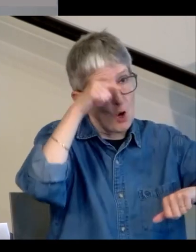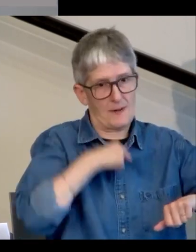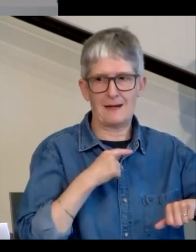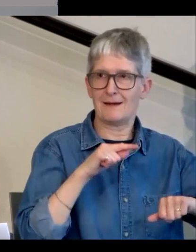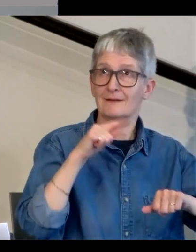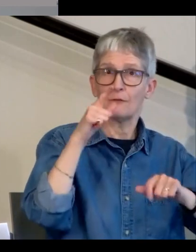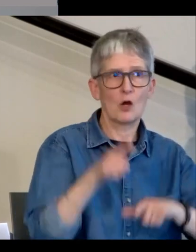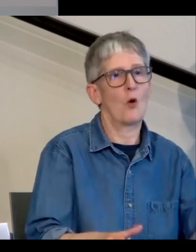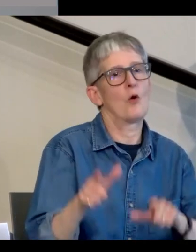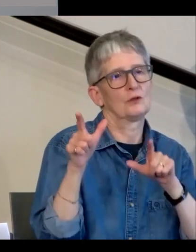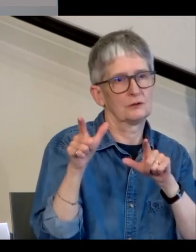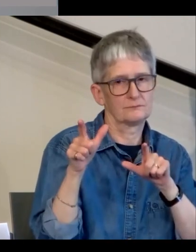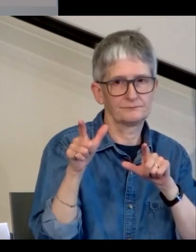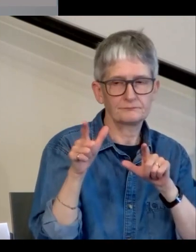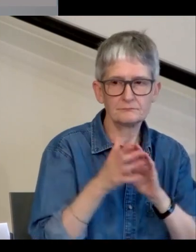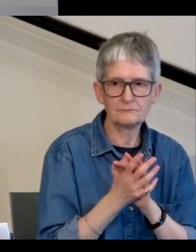Lord.